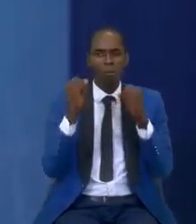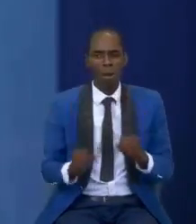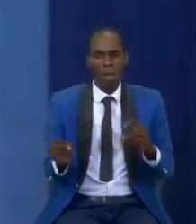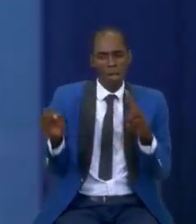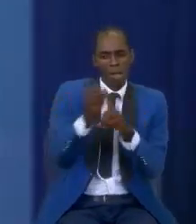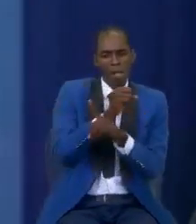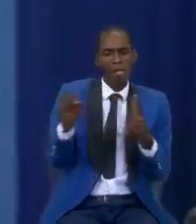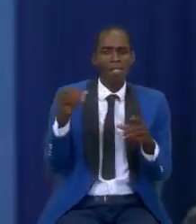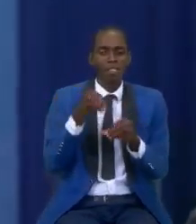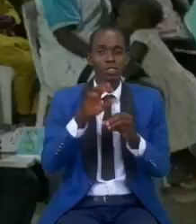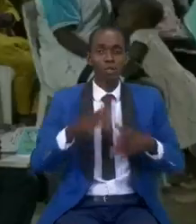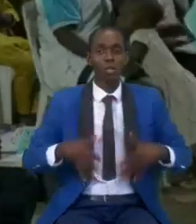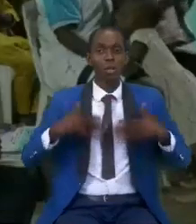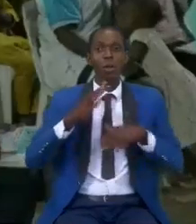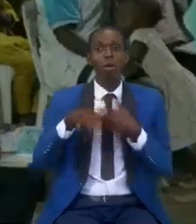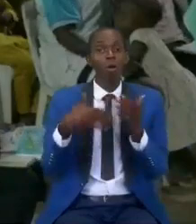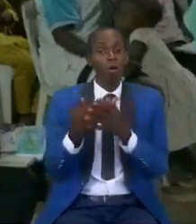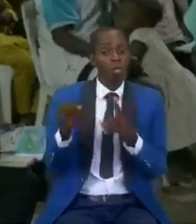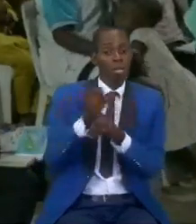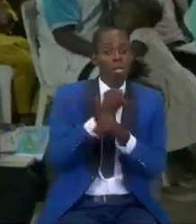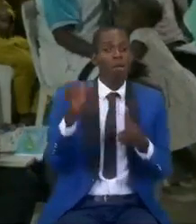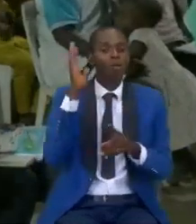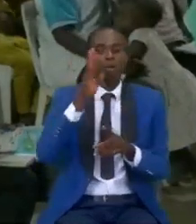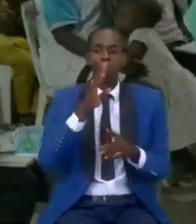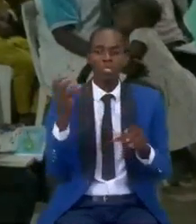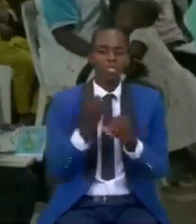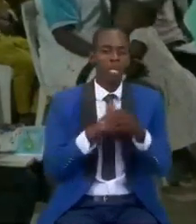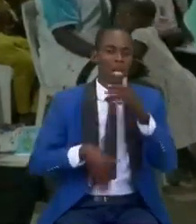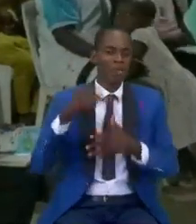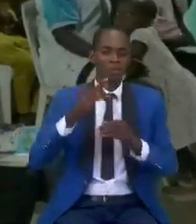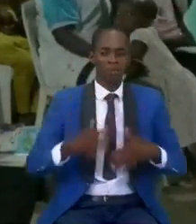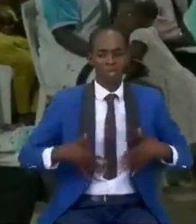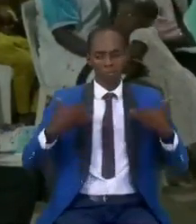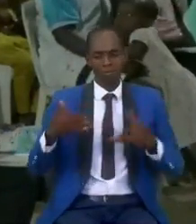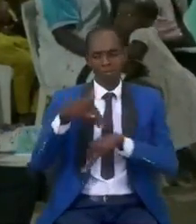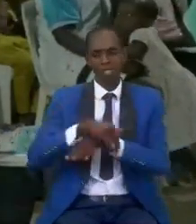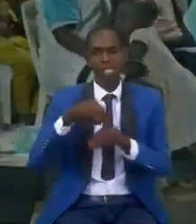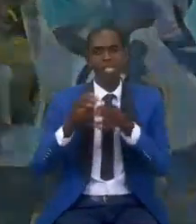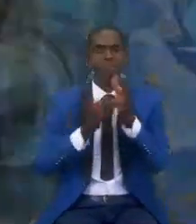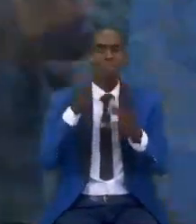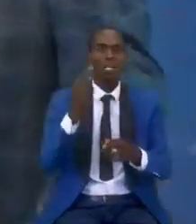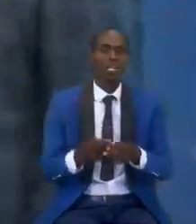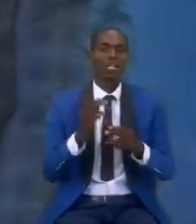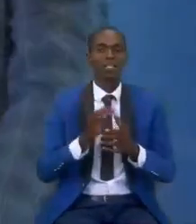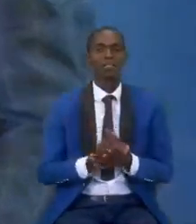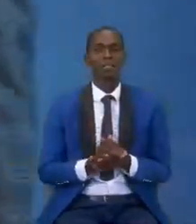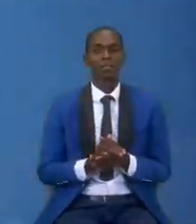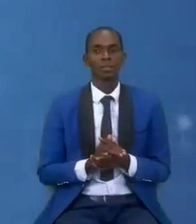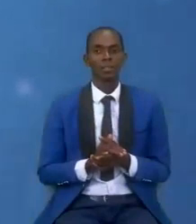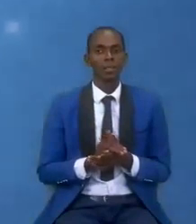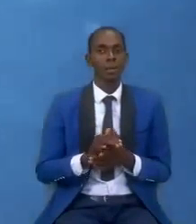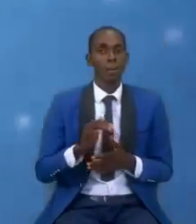your life in Jesus' name. Amen. My Father walketh hitherto,